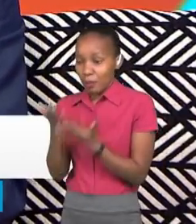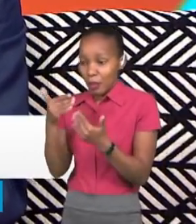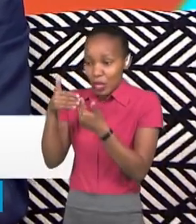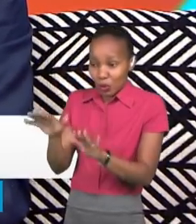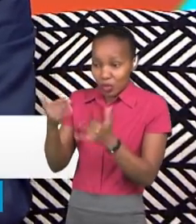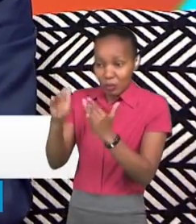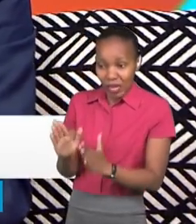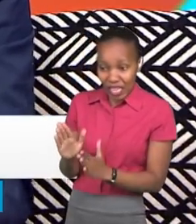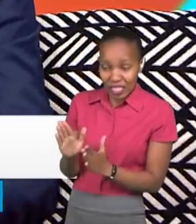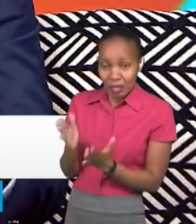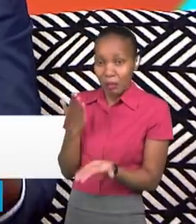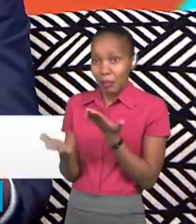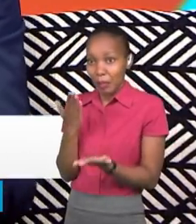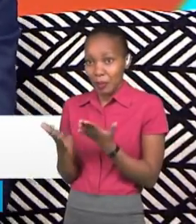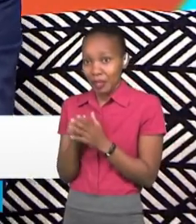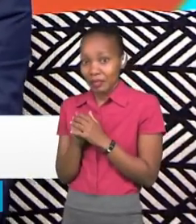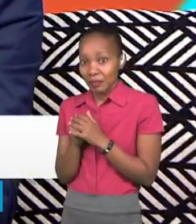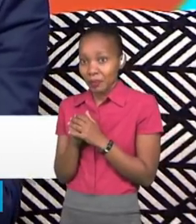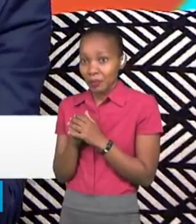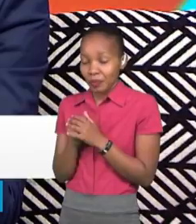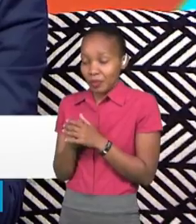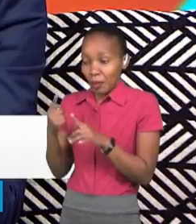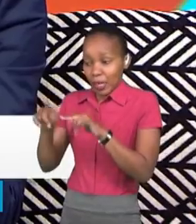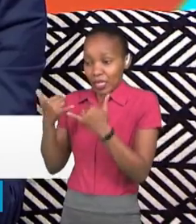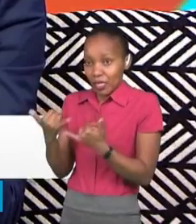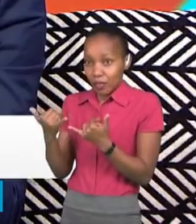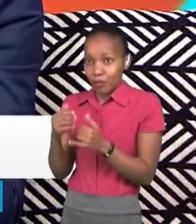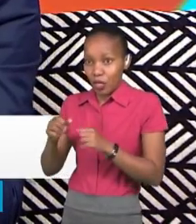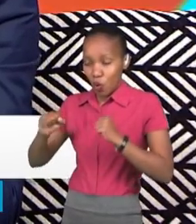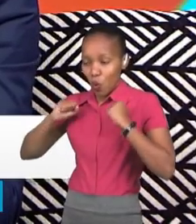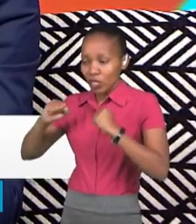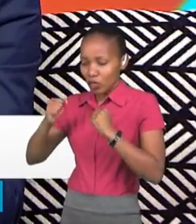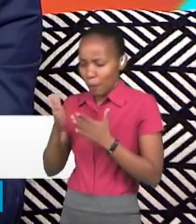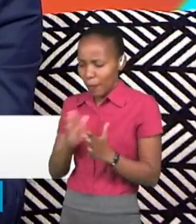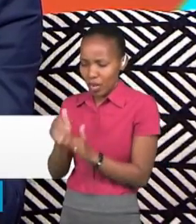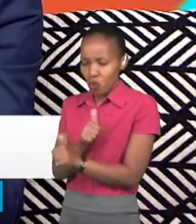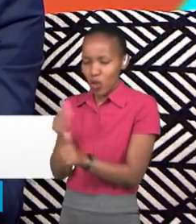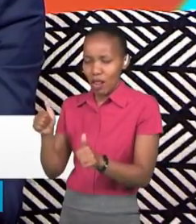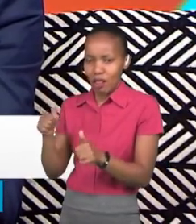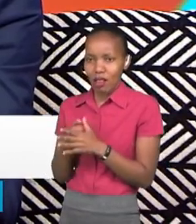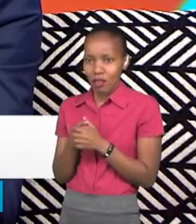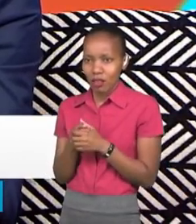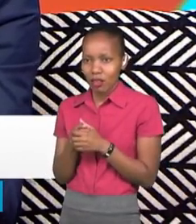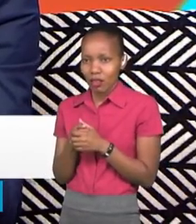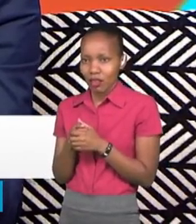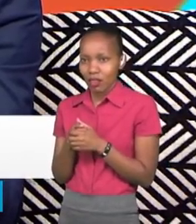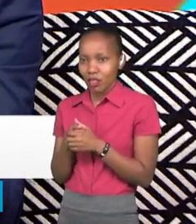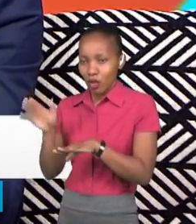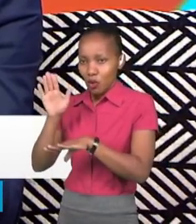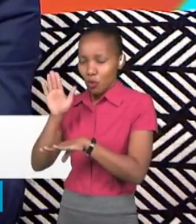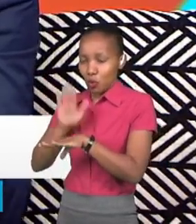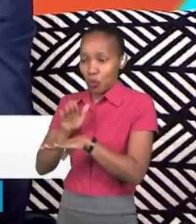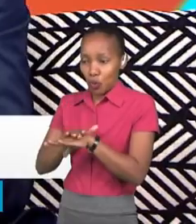You know, at the end of the day, we have preferences. But at the moment, Wazito looks organized. it looks kind of a this lucrative side